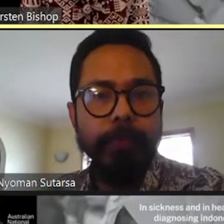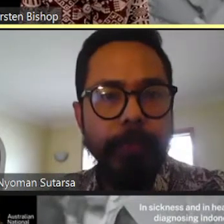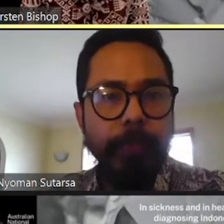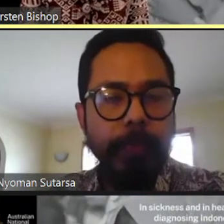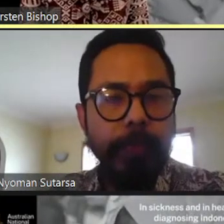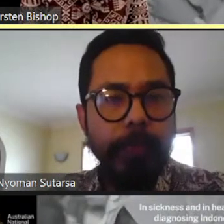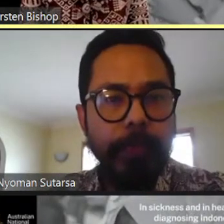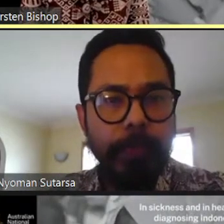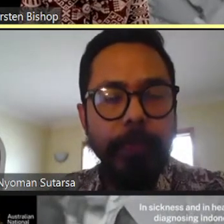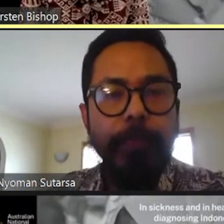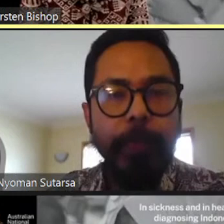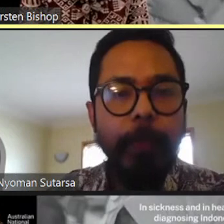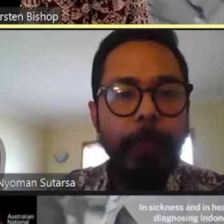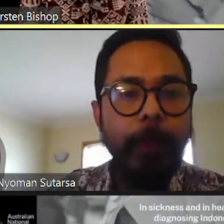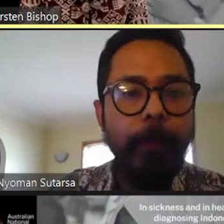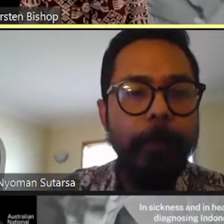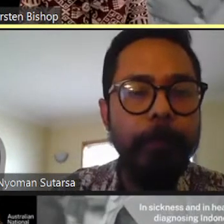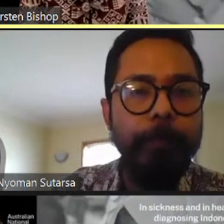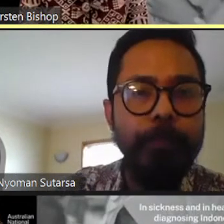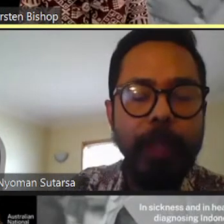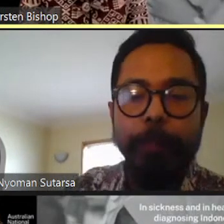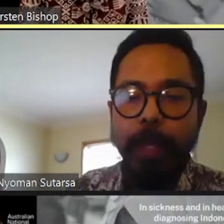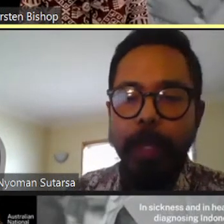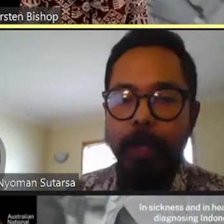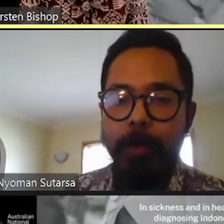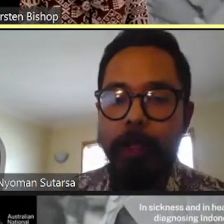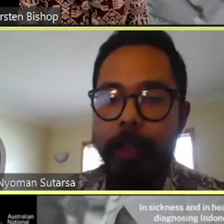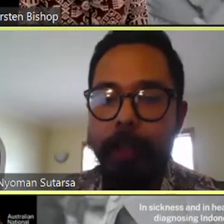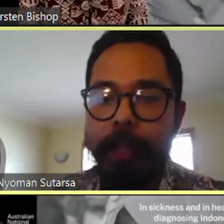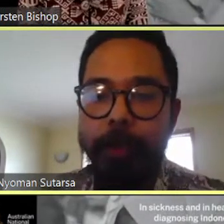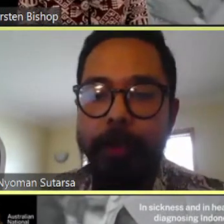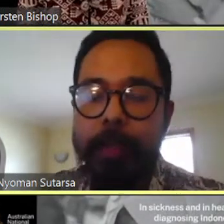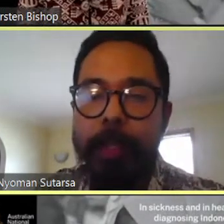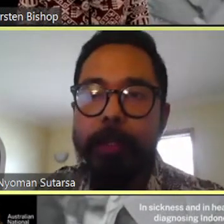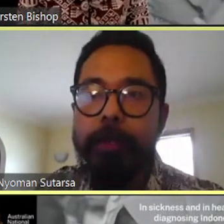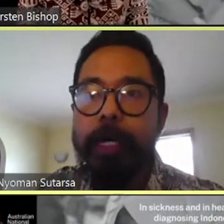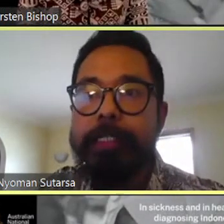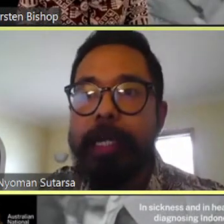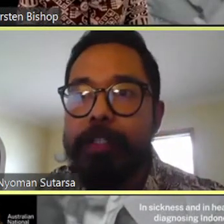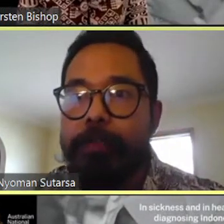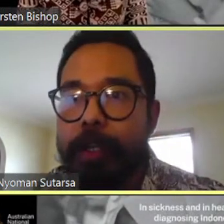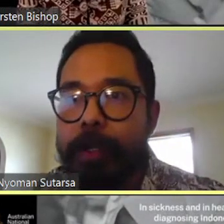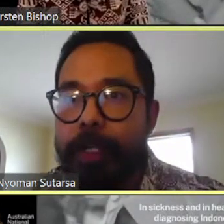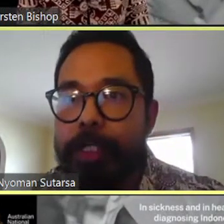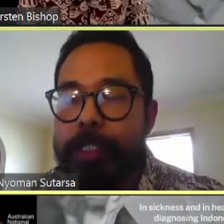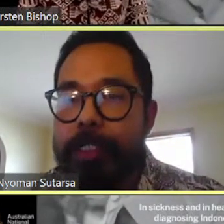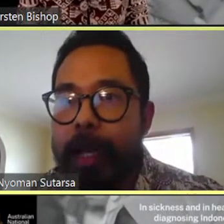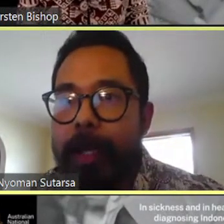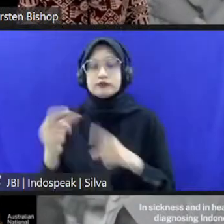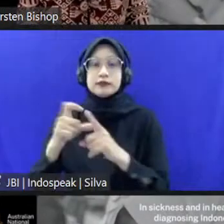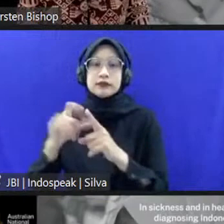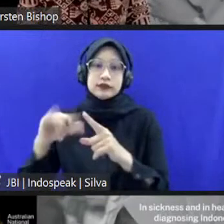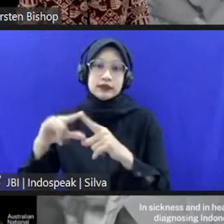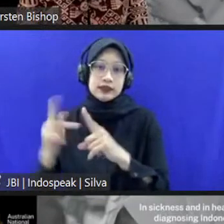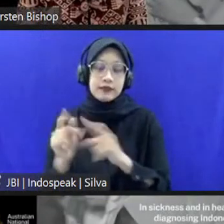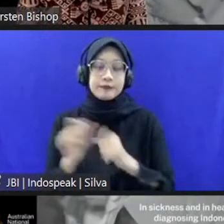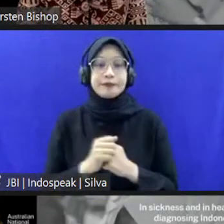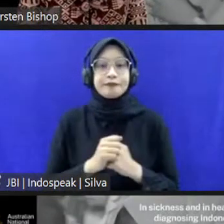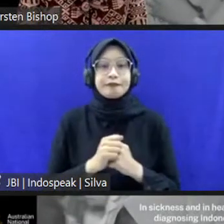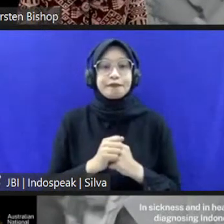initially to Pak Sutasa and then Ibu Dia. Thanks, Pak. Well, thank you. Thank you, Dennis, for the questions.